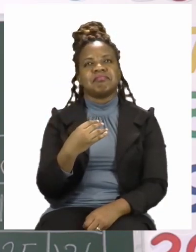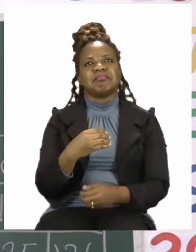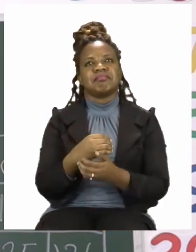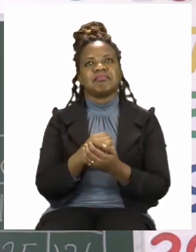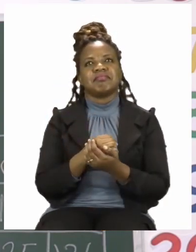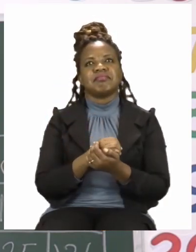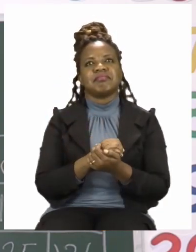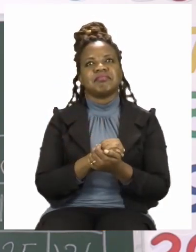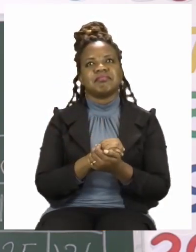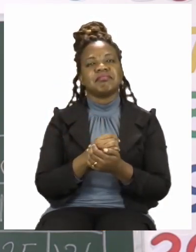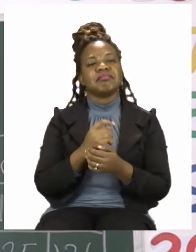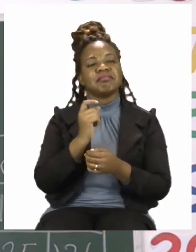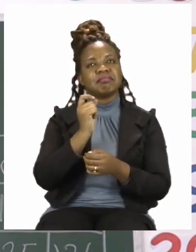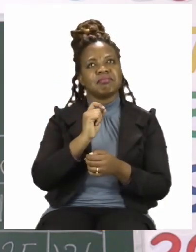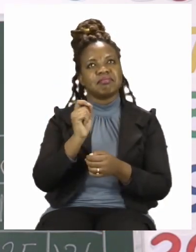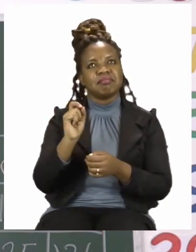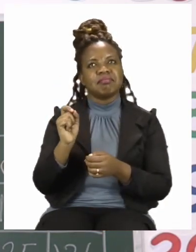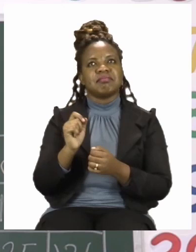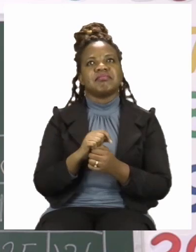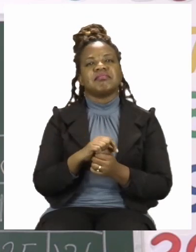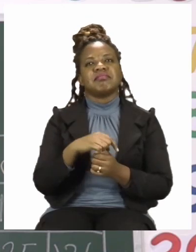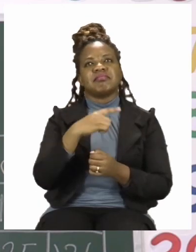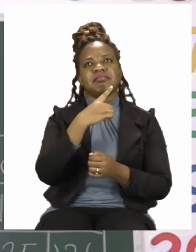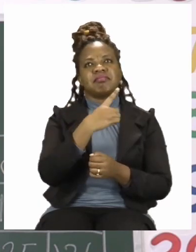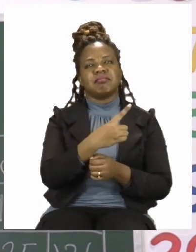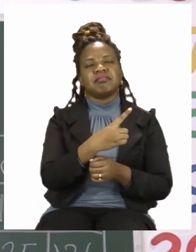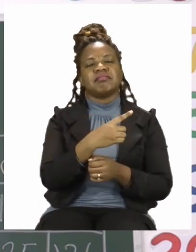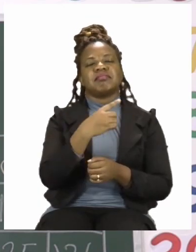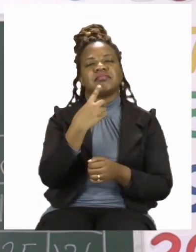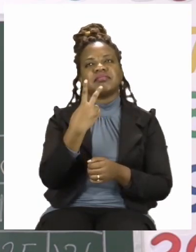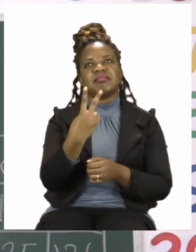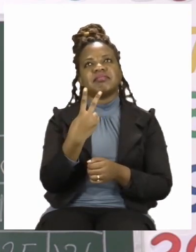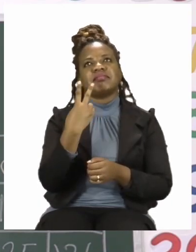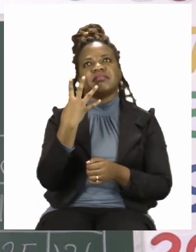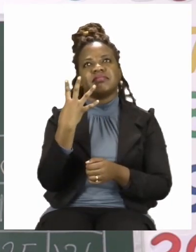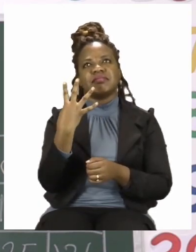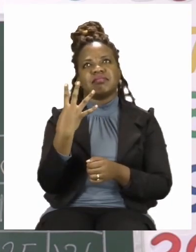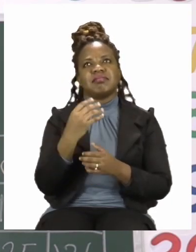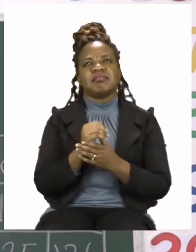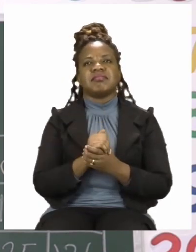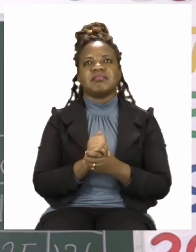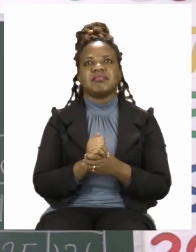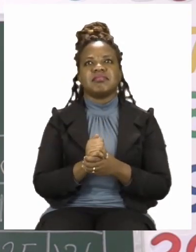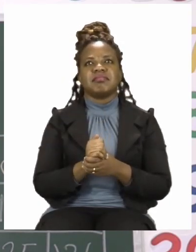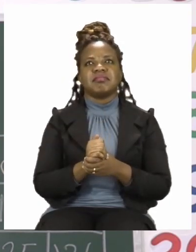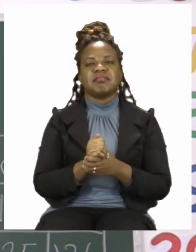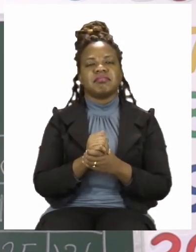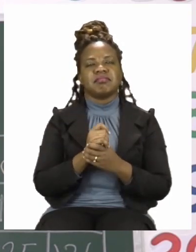124. Well done if you got that one correct. Good job. So you must now write